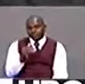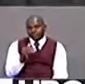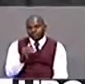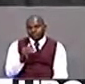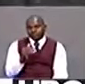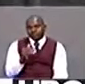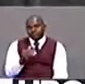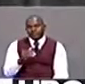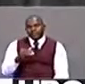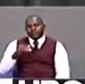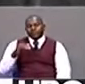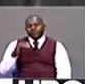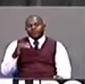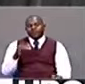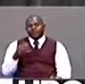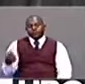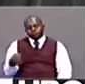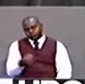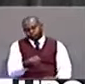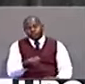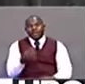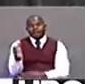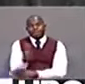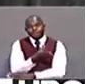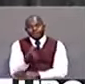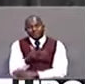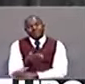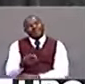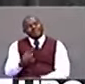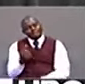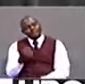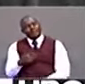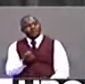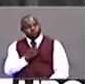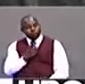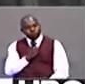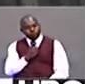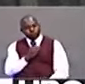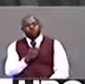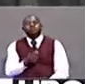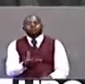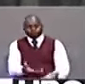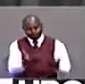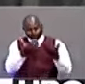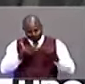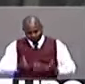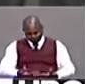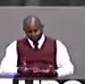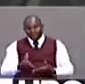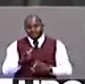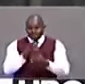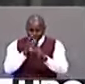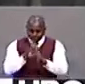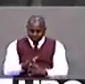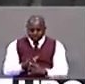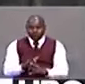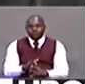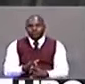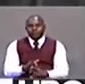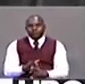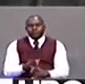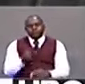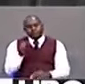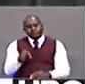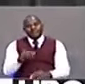when I got to this ministry, the first complaint that I found handed over to me by Honorable Keris was on